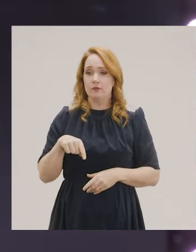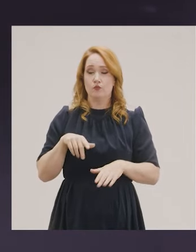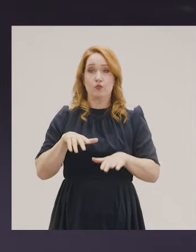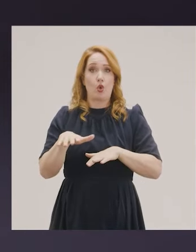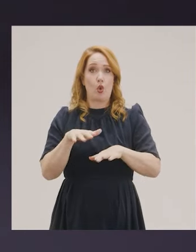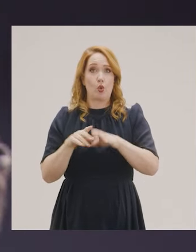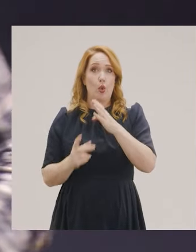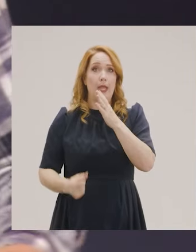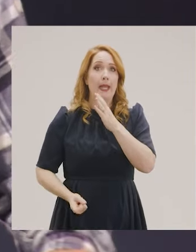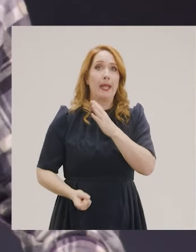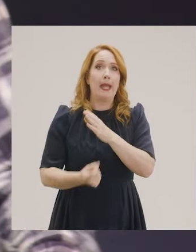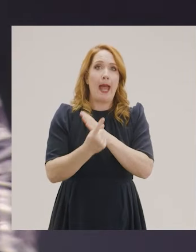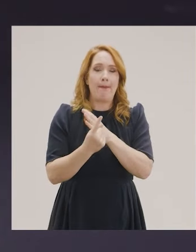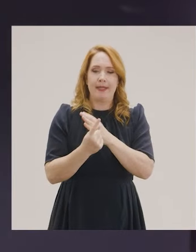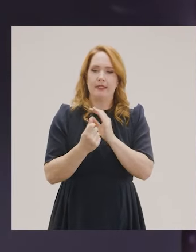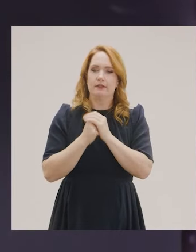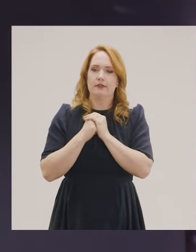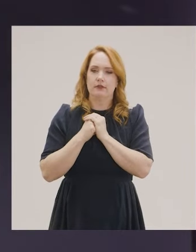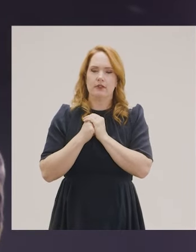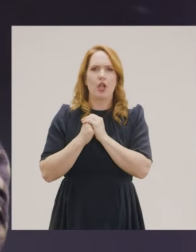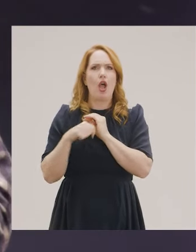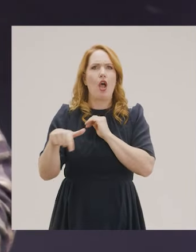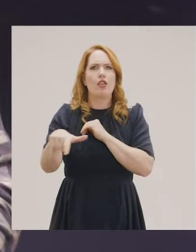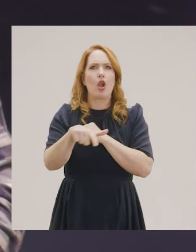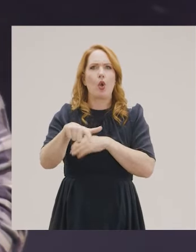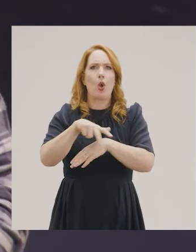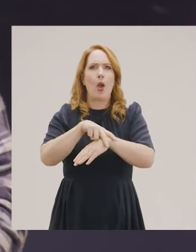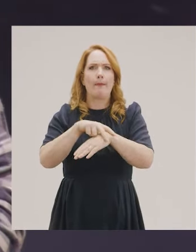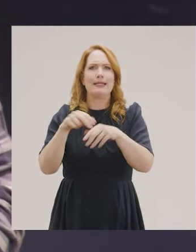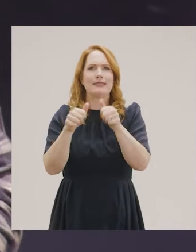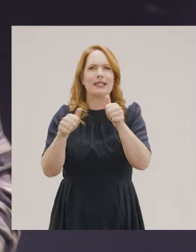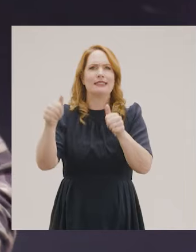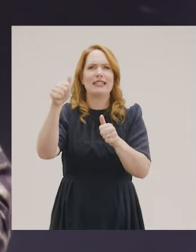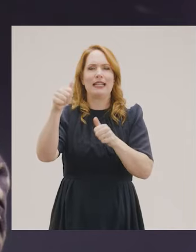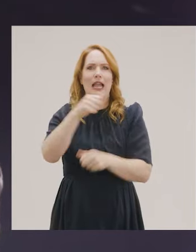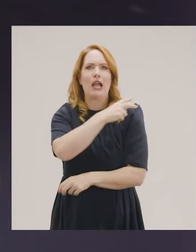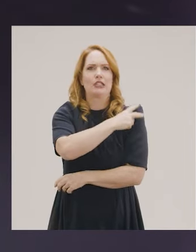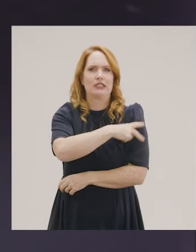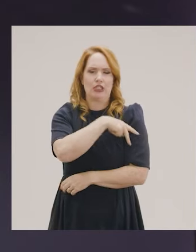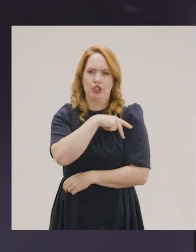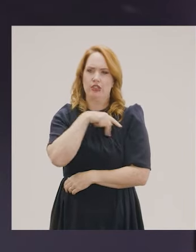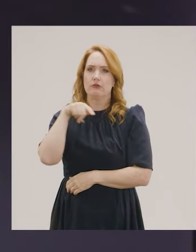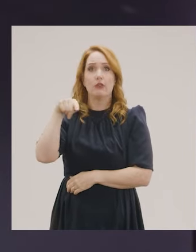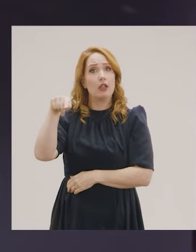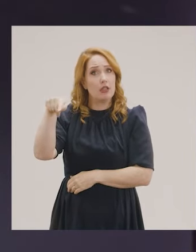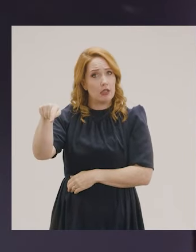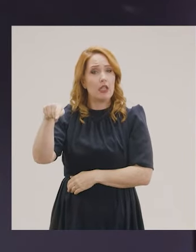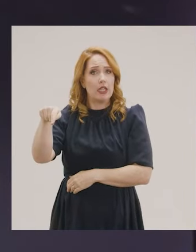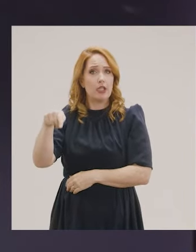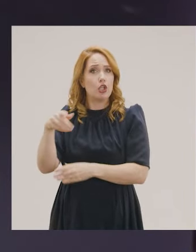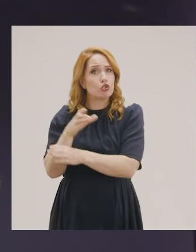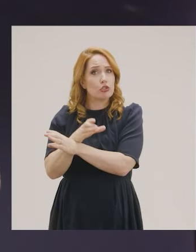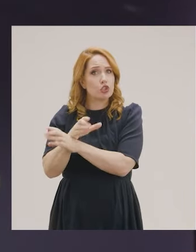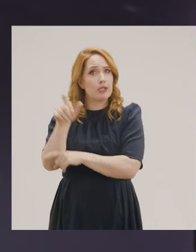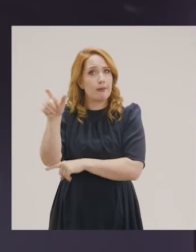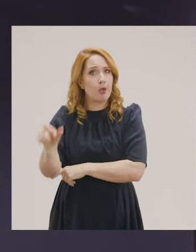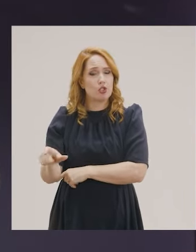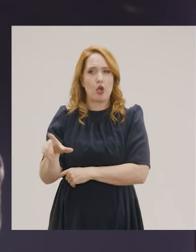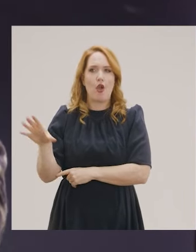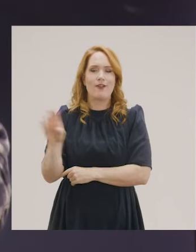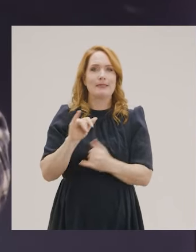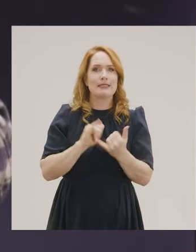the local senior sergeant, Roy Apley, who called me. He's actually a Christian guy, a Salvation Army man. And he called